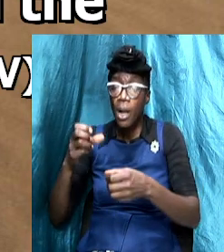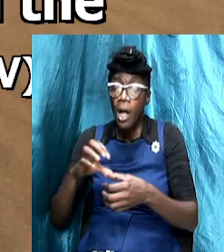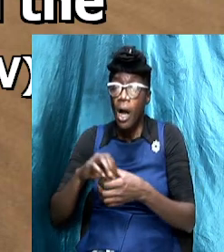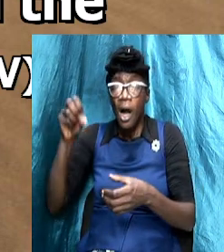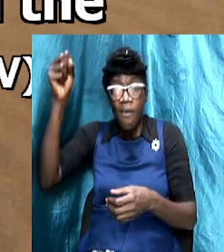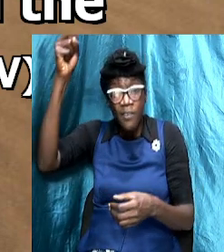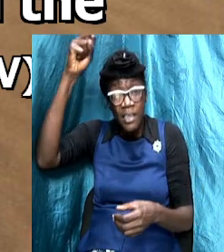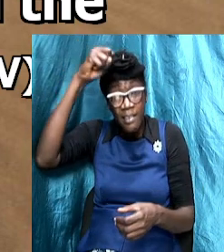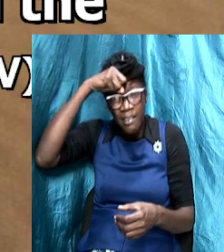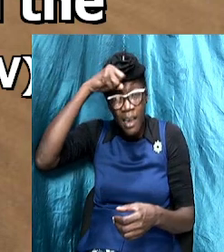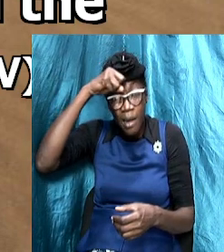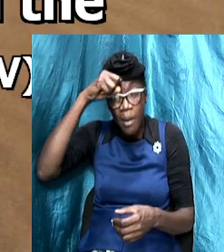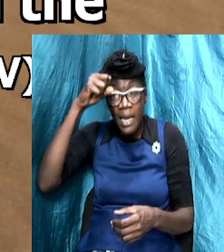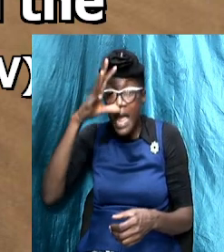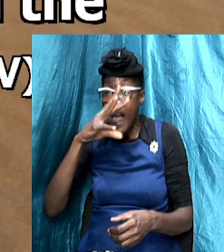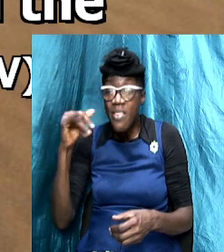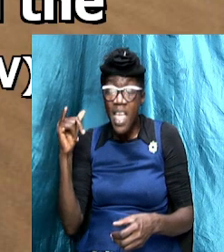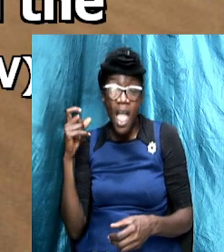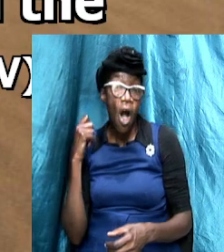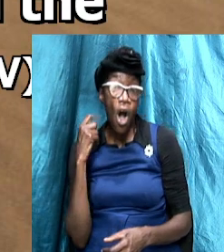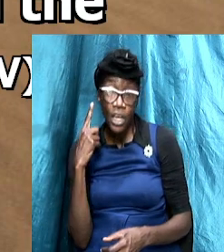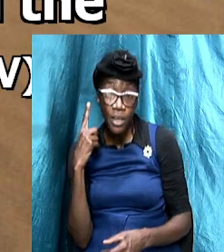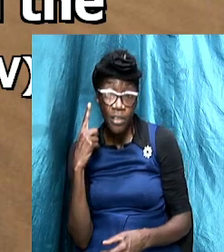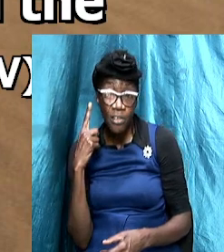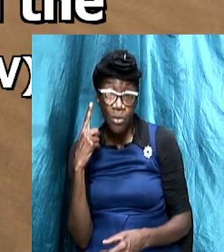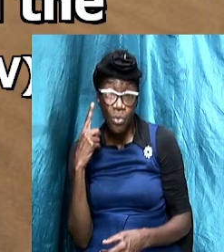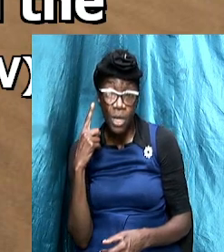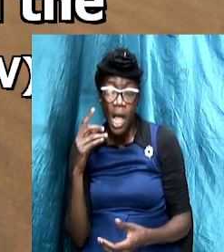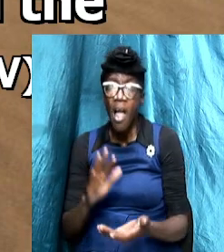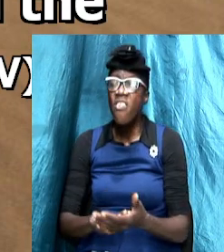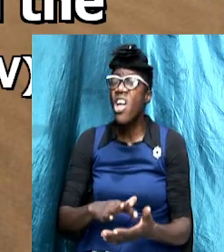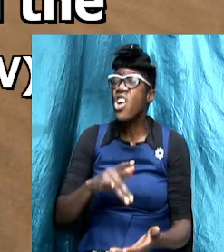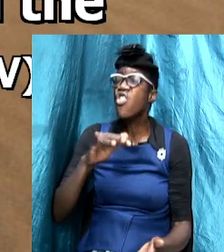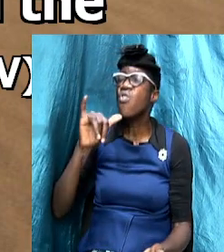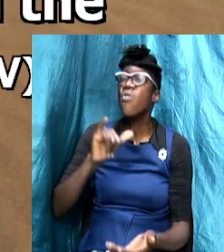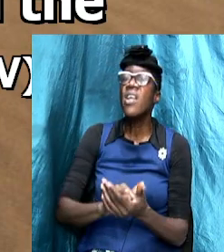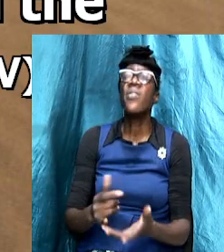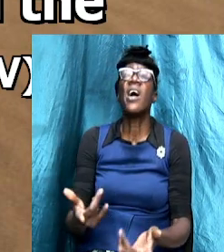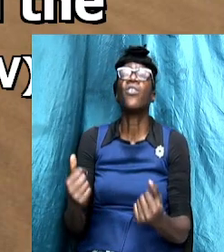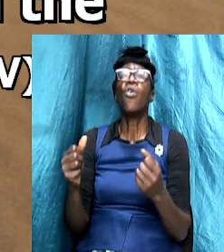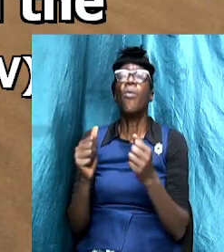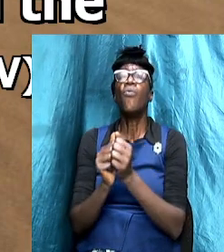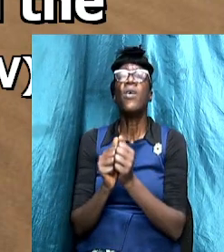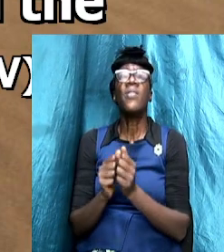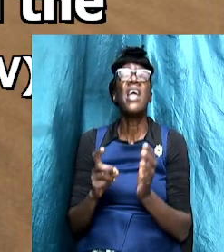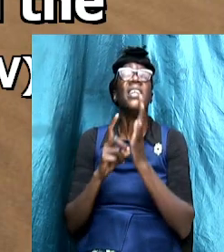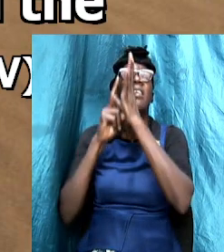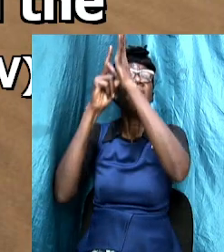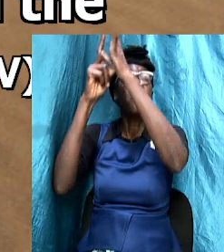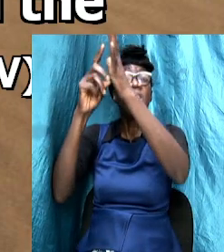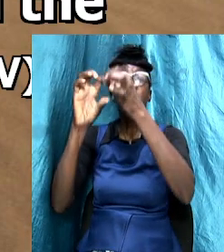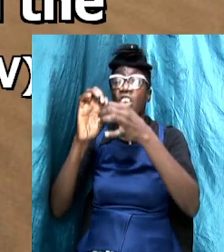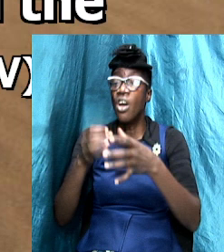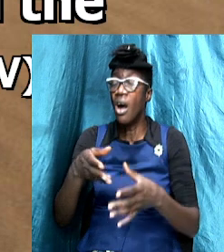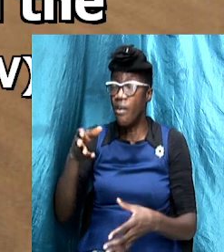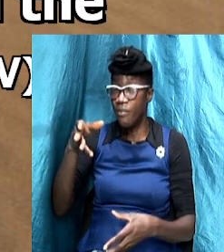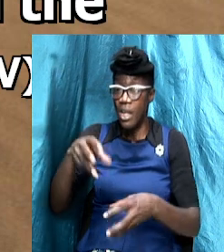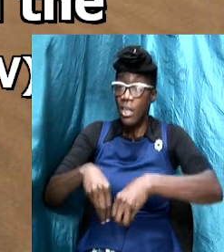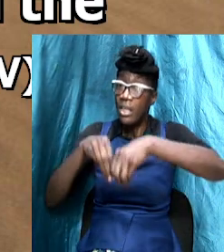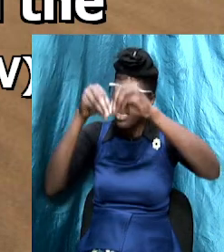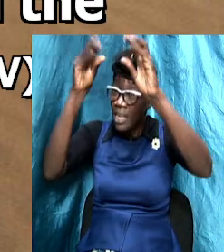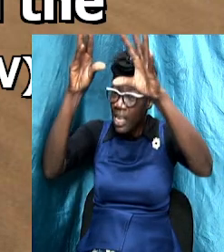They understood, amen, the glory that came with the dedication of the temple. If you can remember